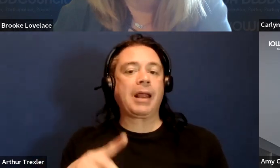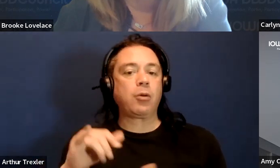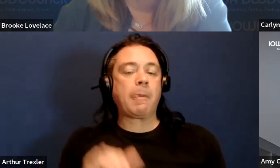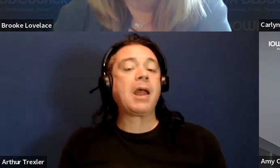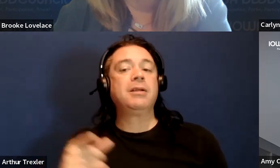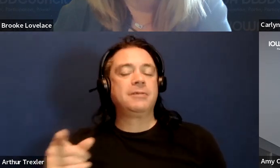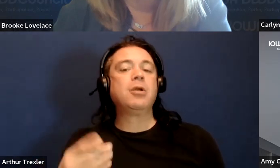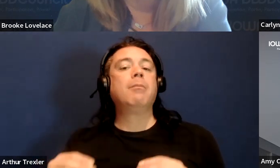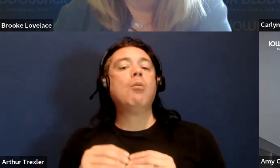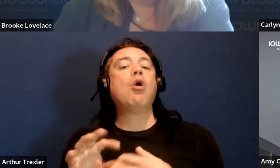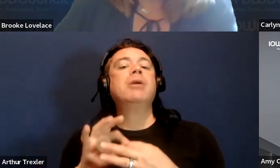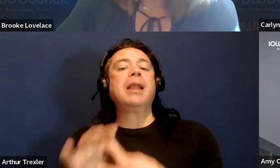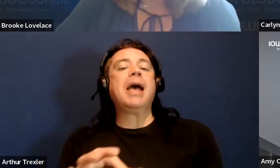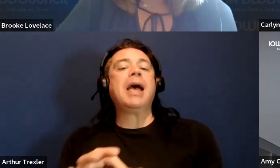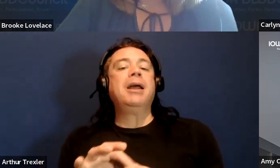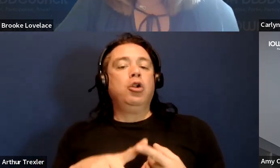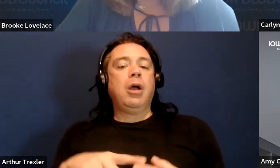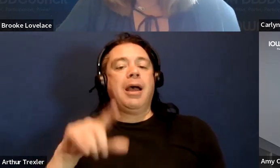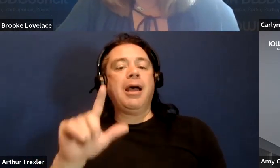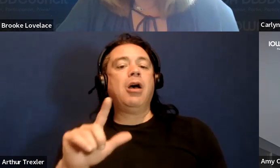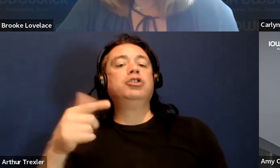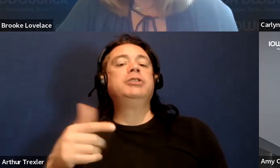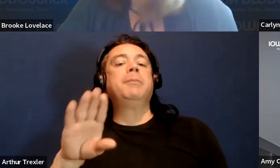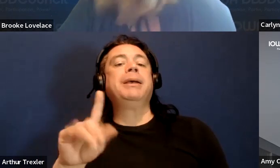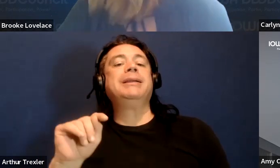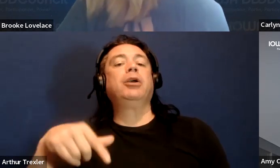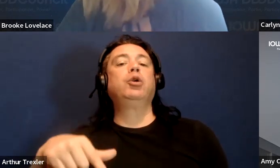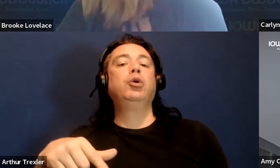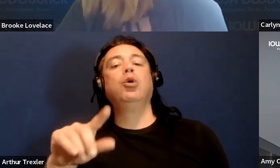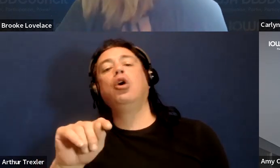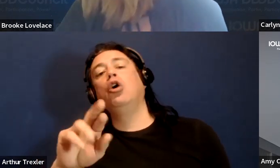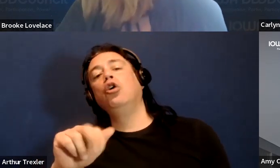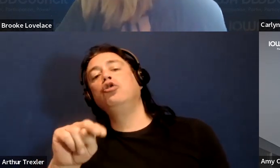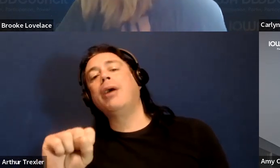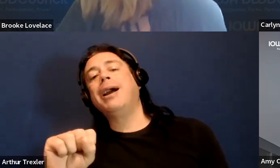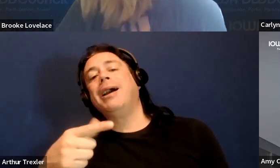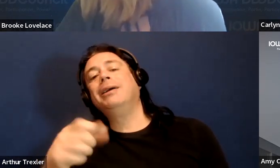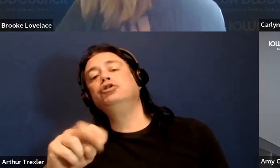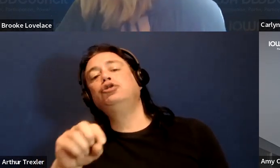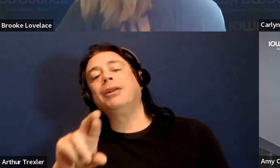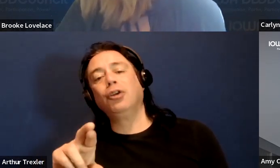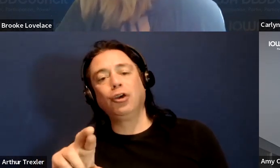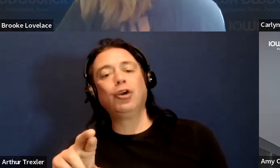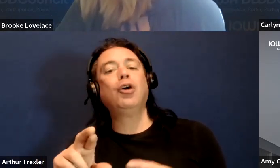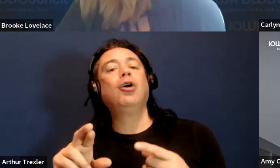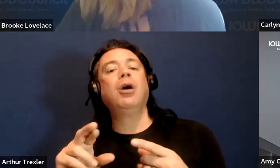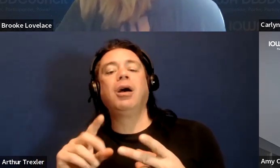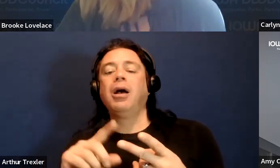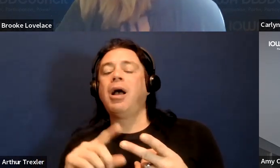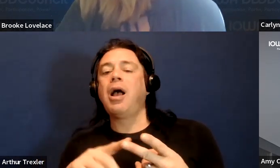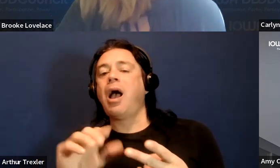suspect, more related to the LGBTQ transgender issues or